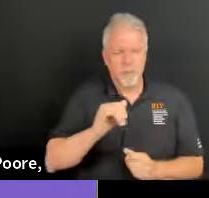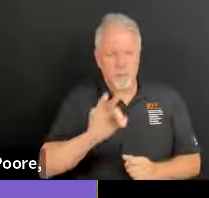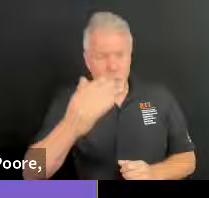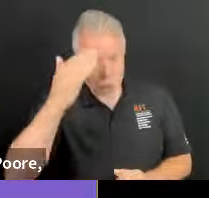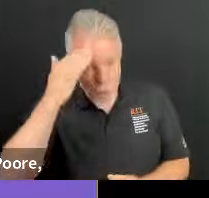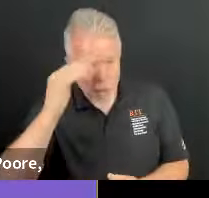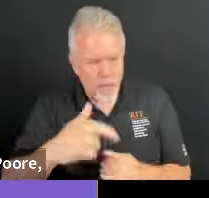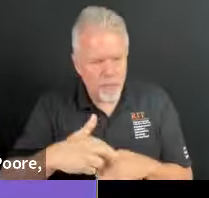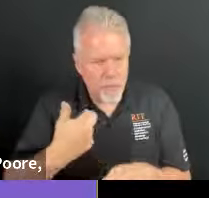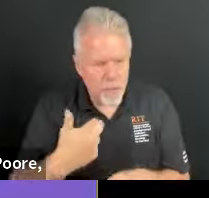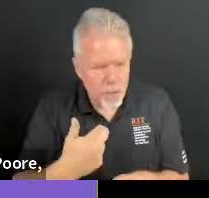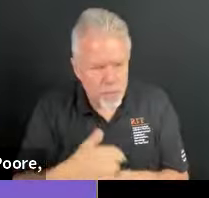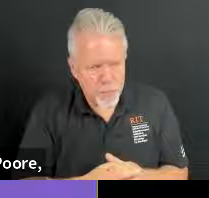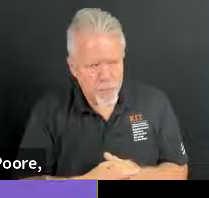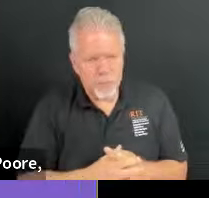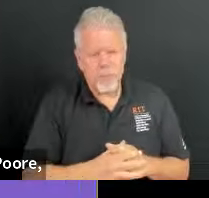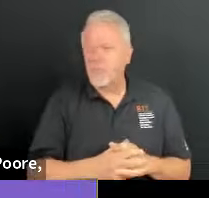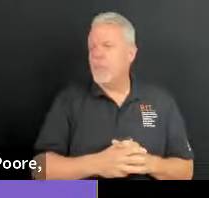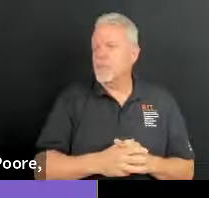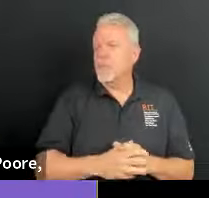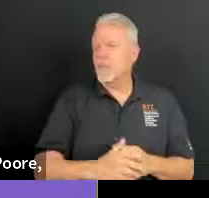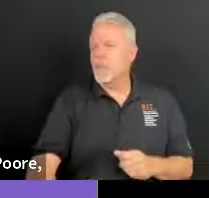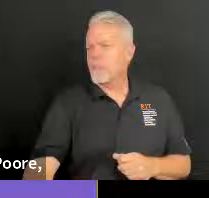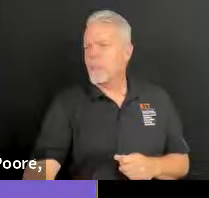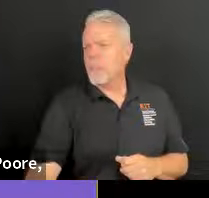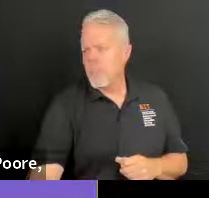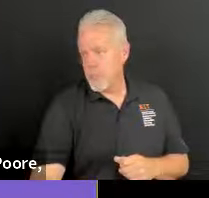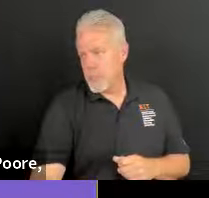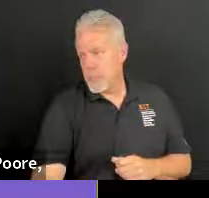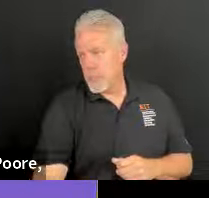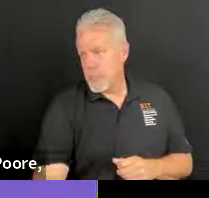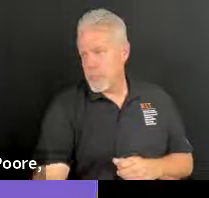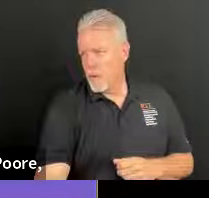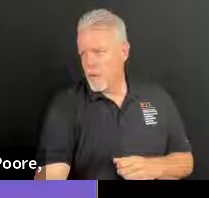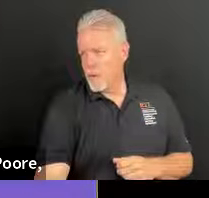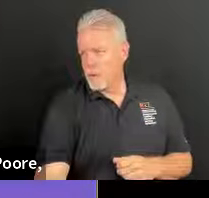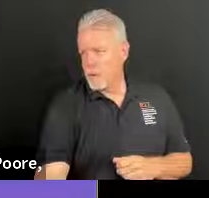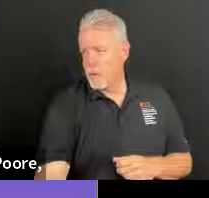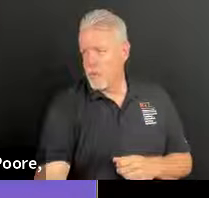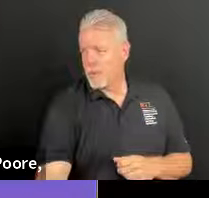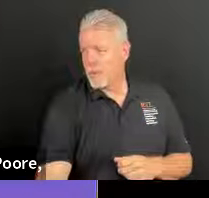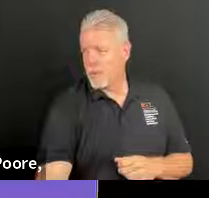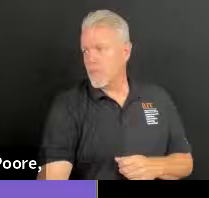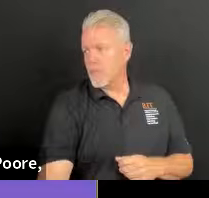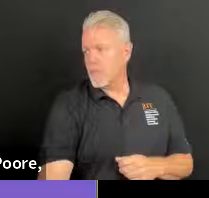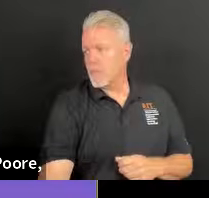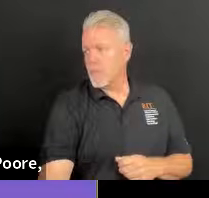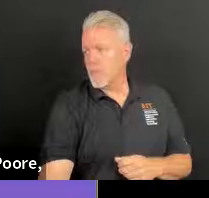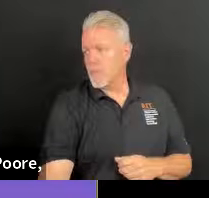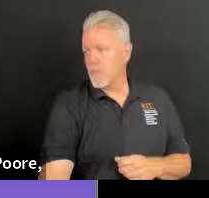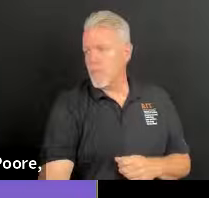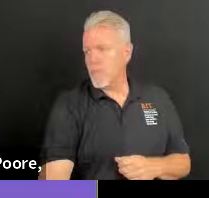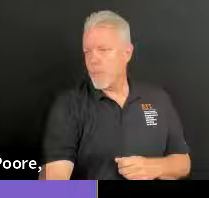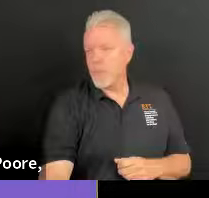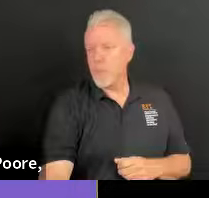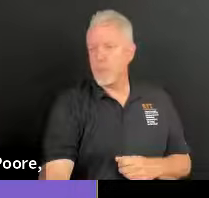hearing statistics. If you know, please do refer me to that because I'd love to check it out. But unfortunately, we don't have any information